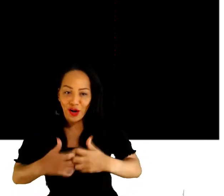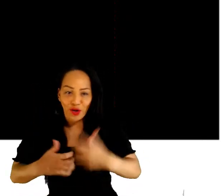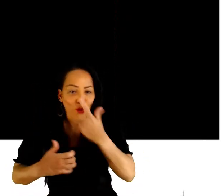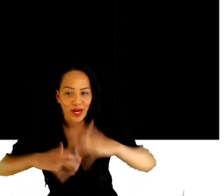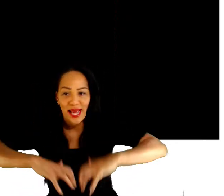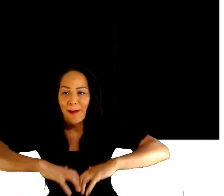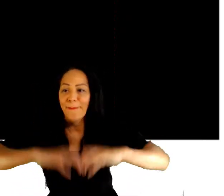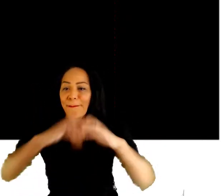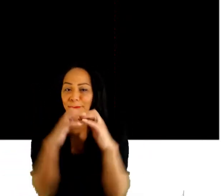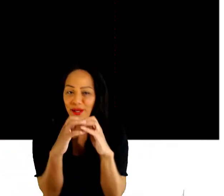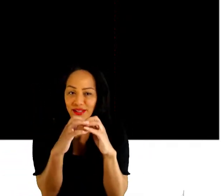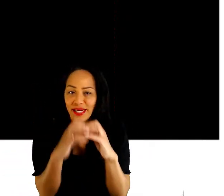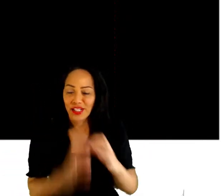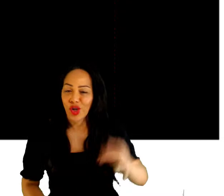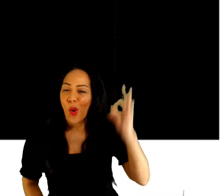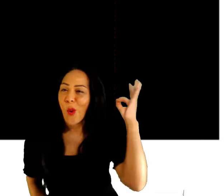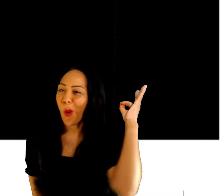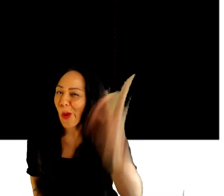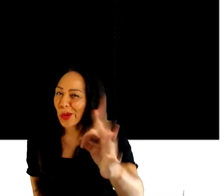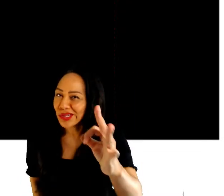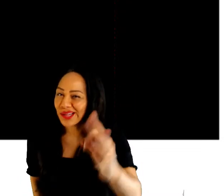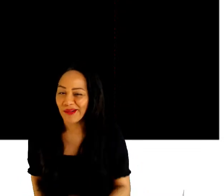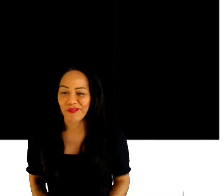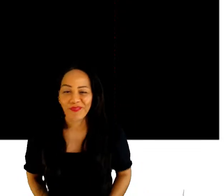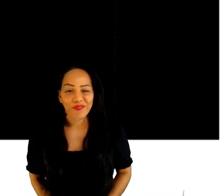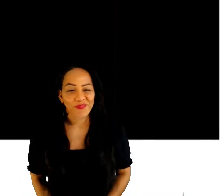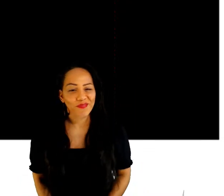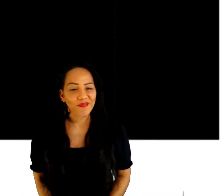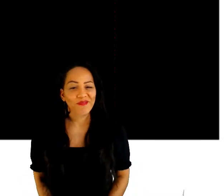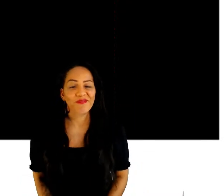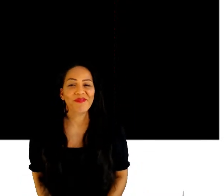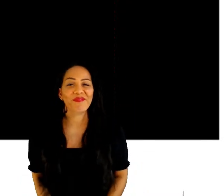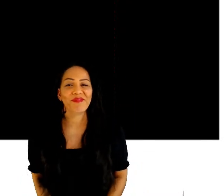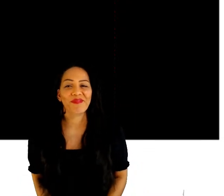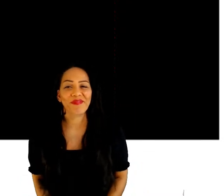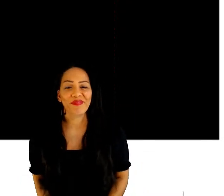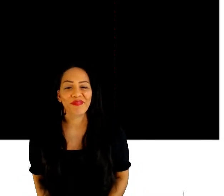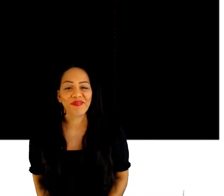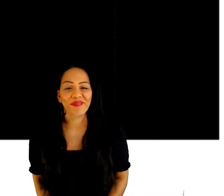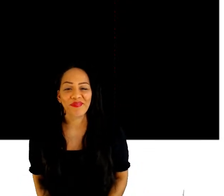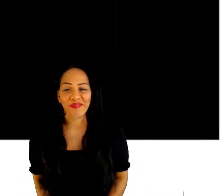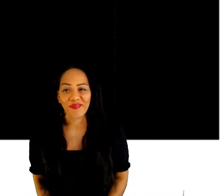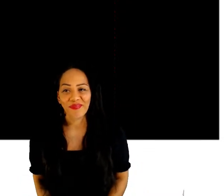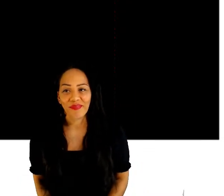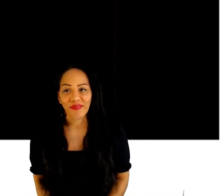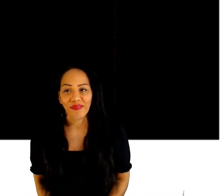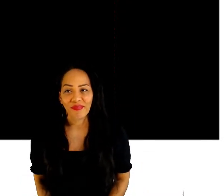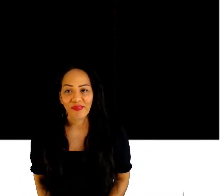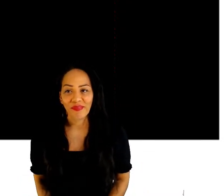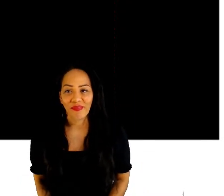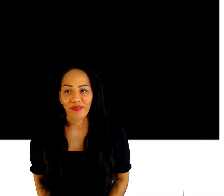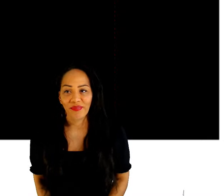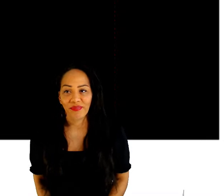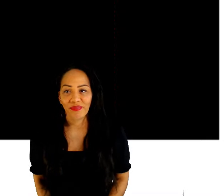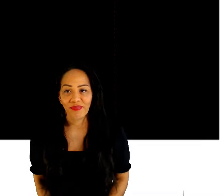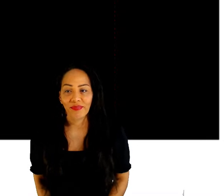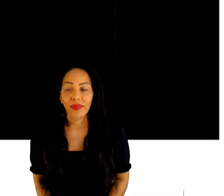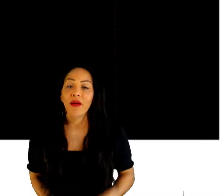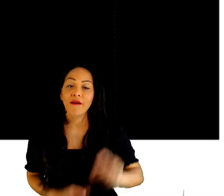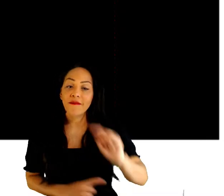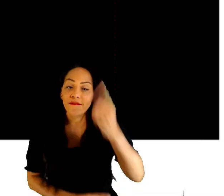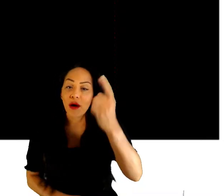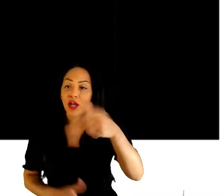Awesome. So I would say we start by giving her a blood pressure monitor.